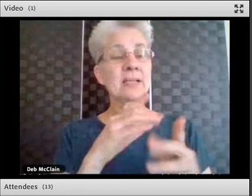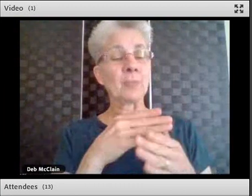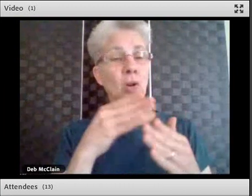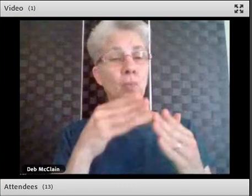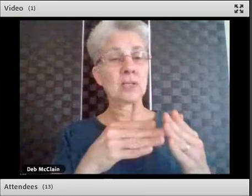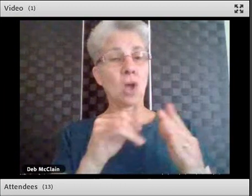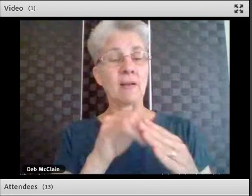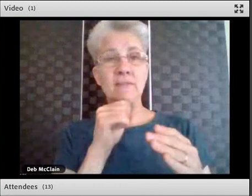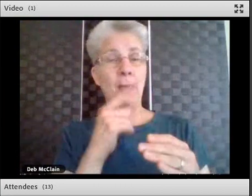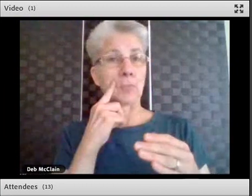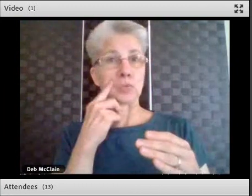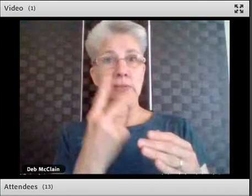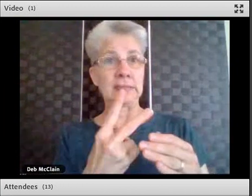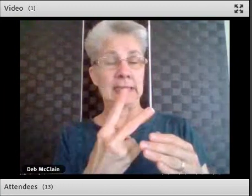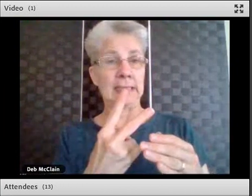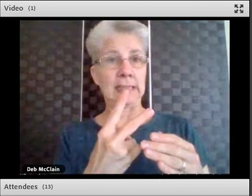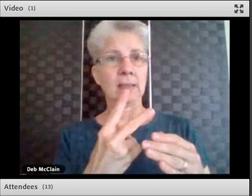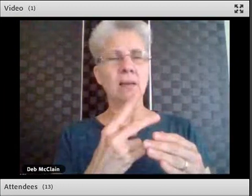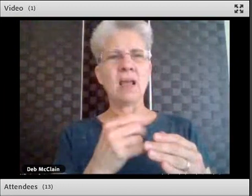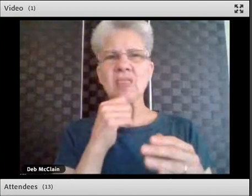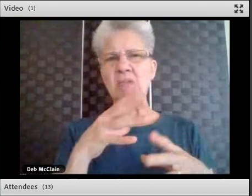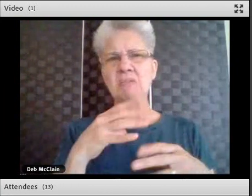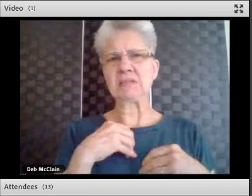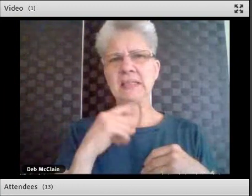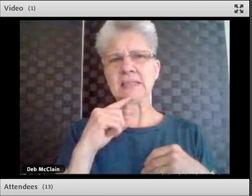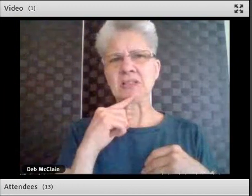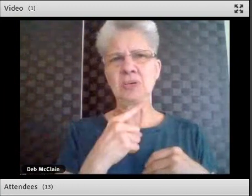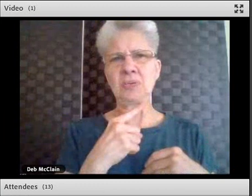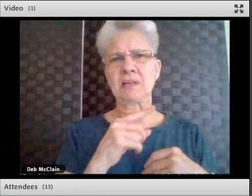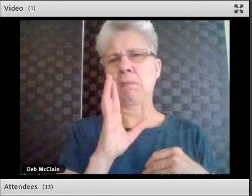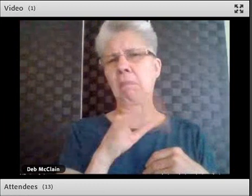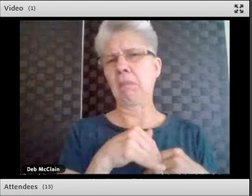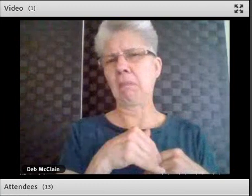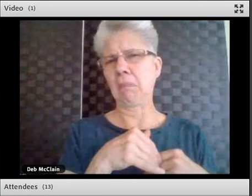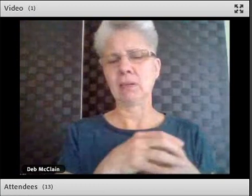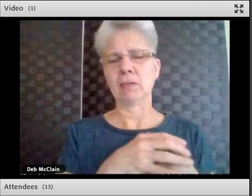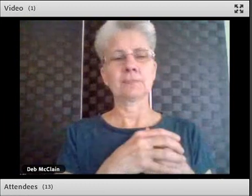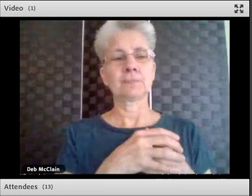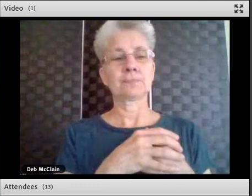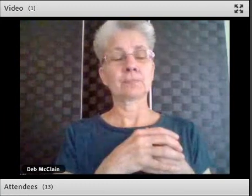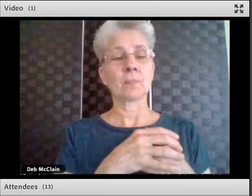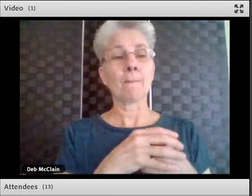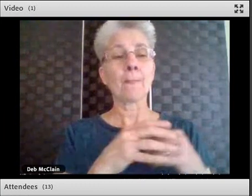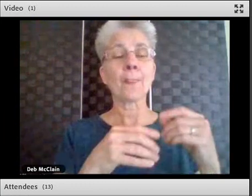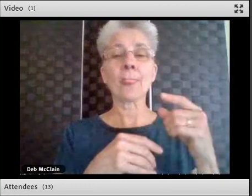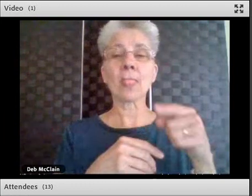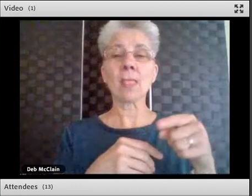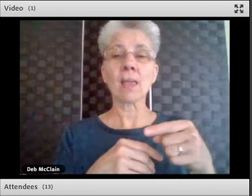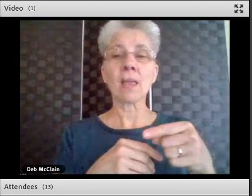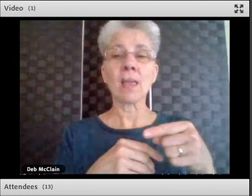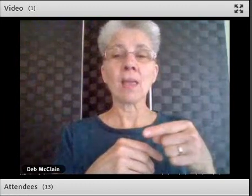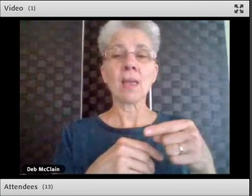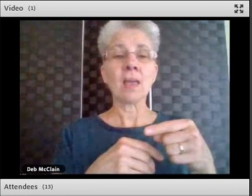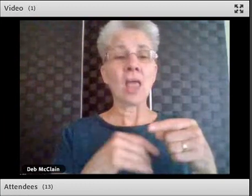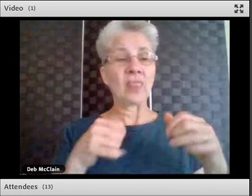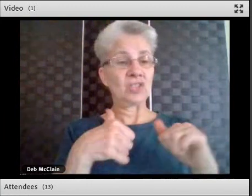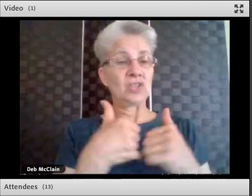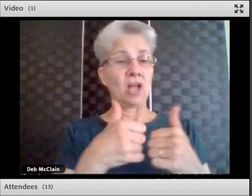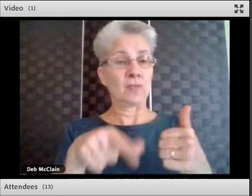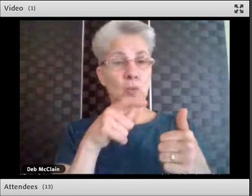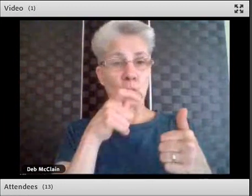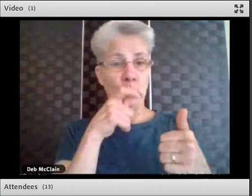to see it, people don't always take that seriously. And the challenge for those who